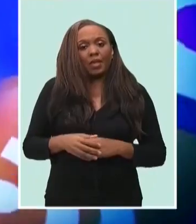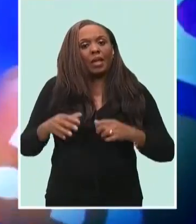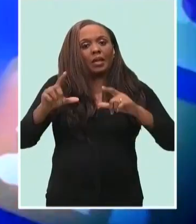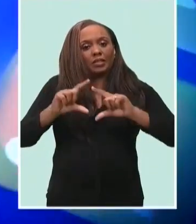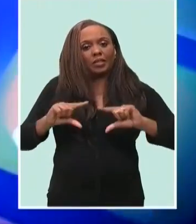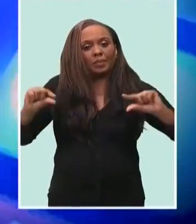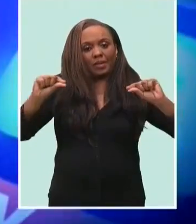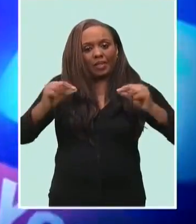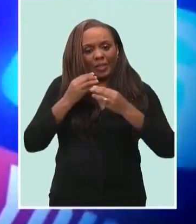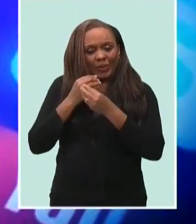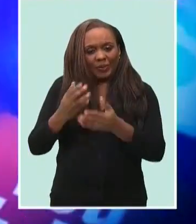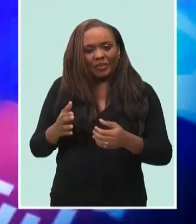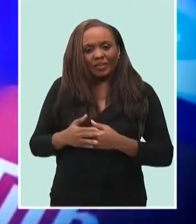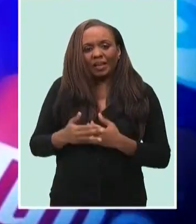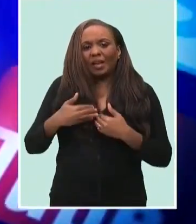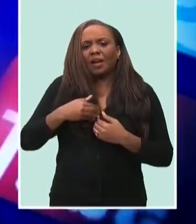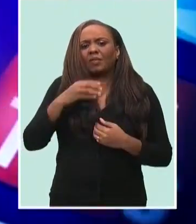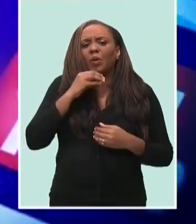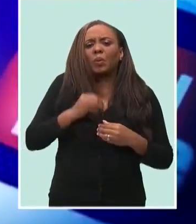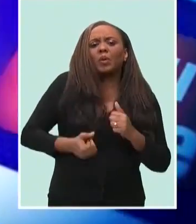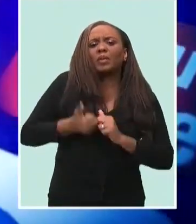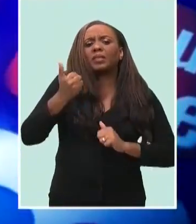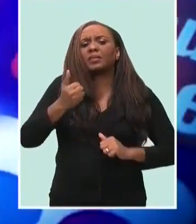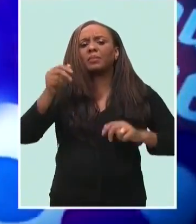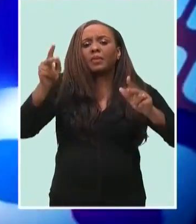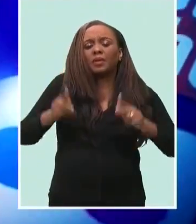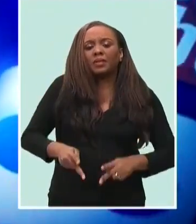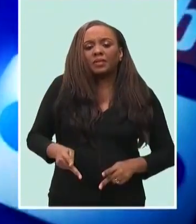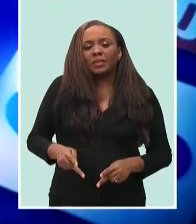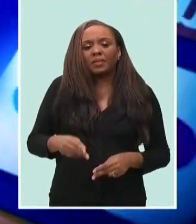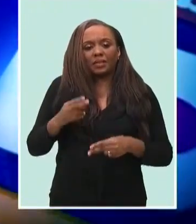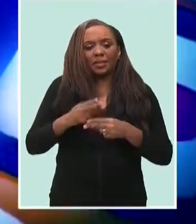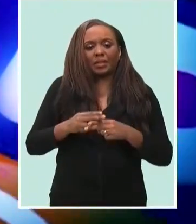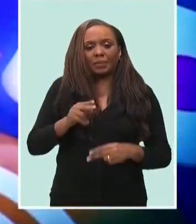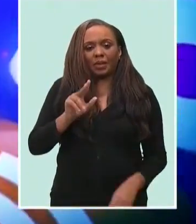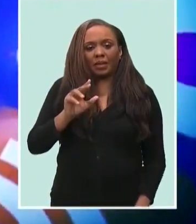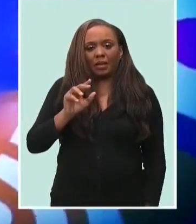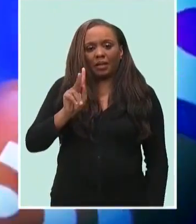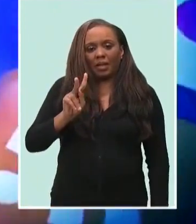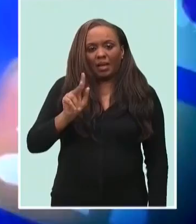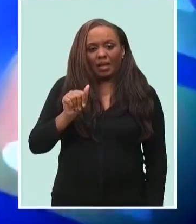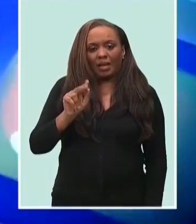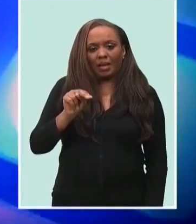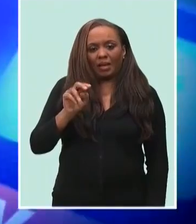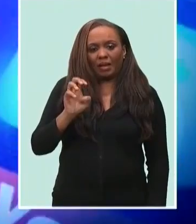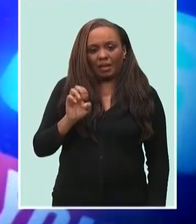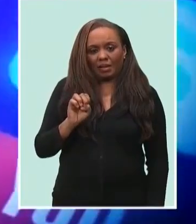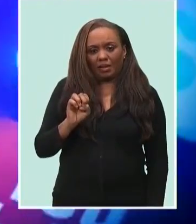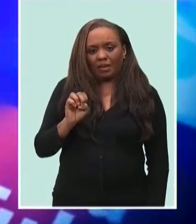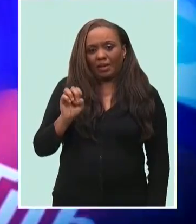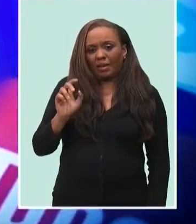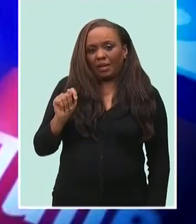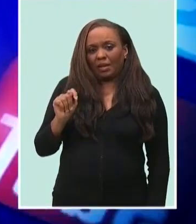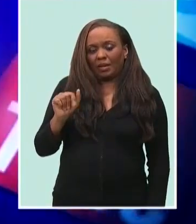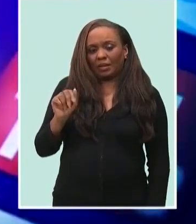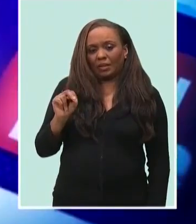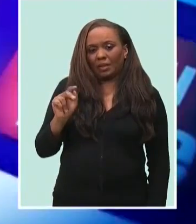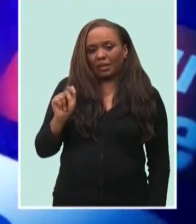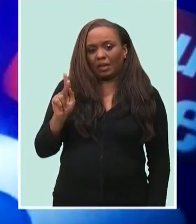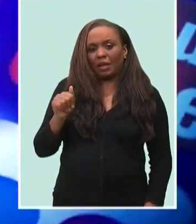the oldest living person in the world. Kane Tanaka was born prematurely on the 2nd of